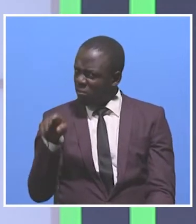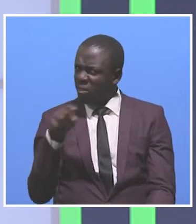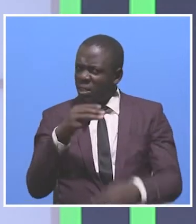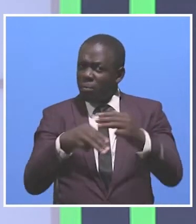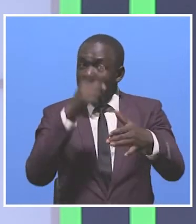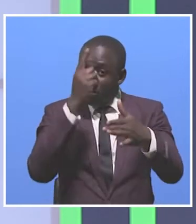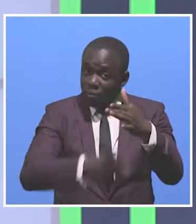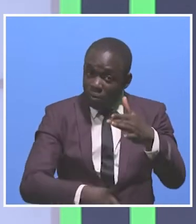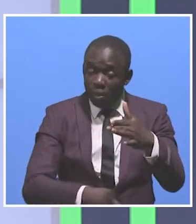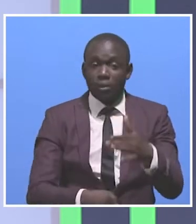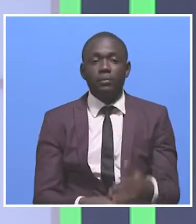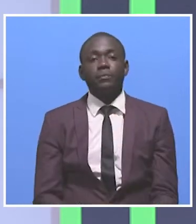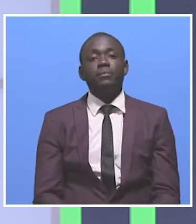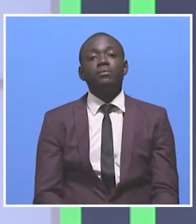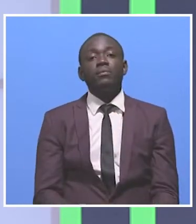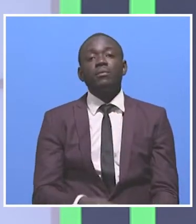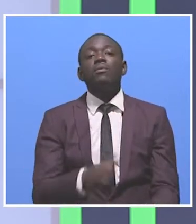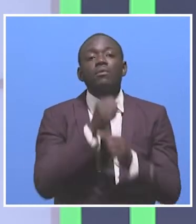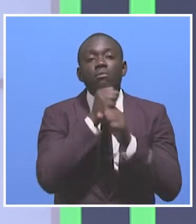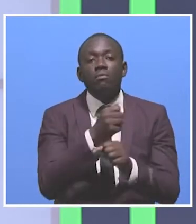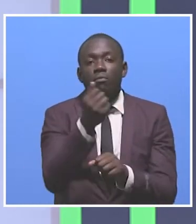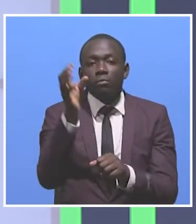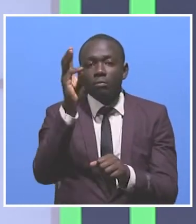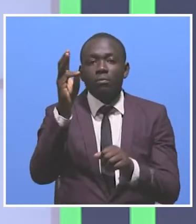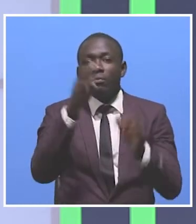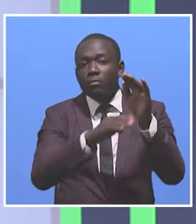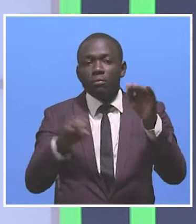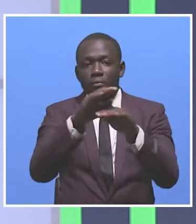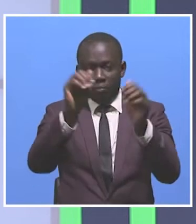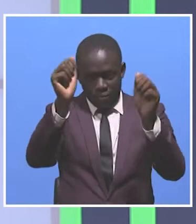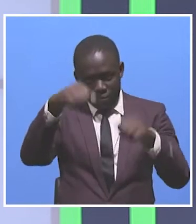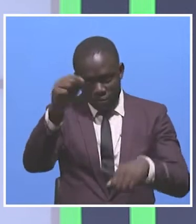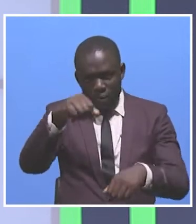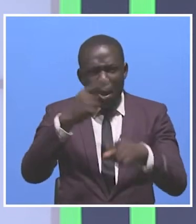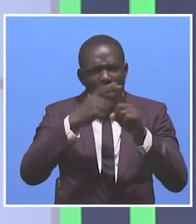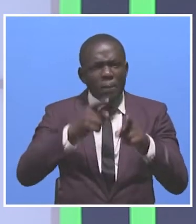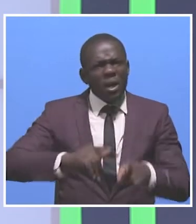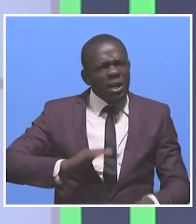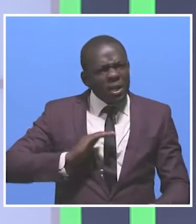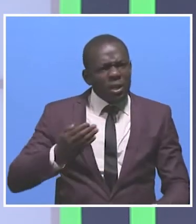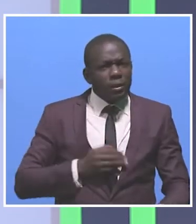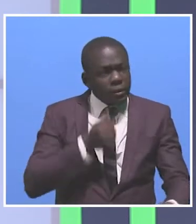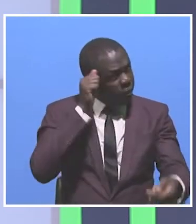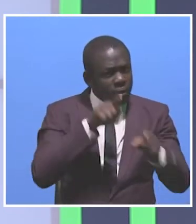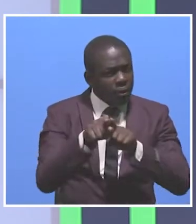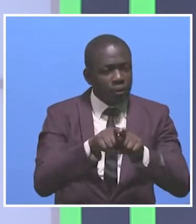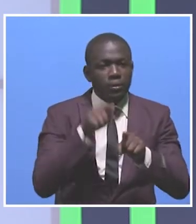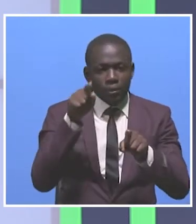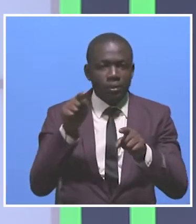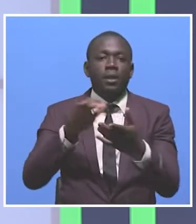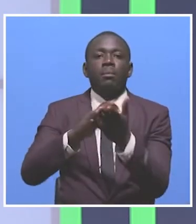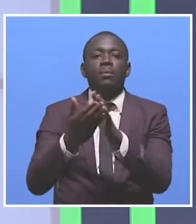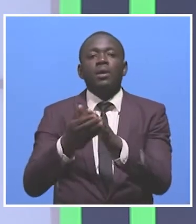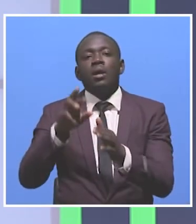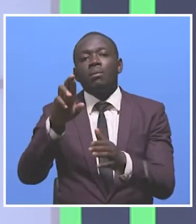done out of force without the lady agreeing, then it is rape. That's what the law says. Now